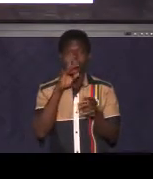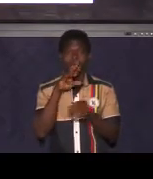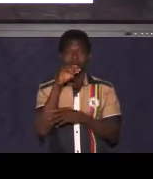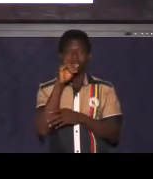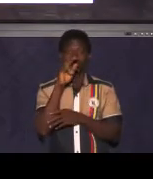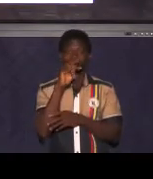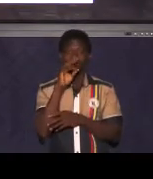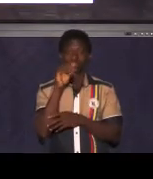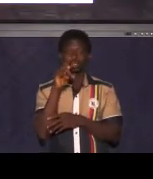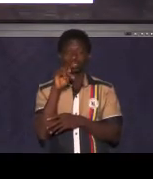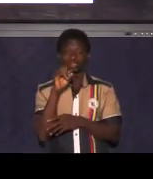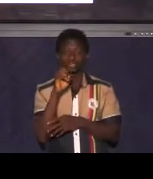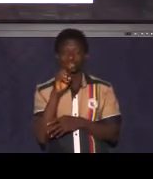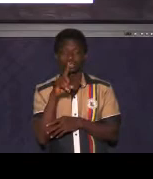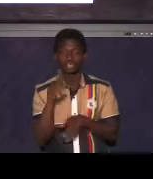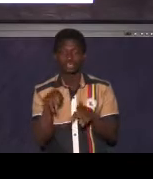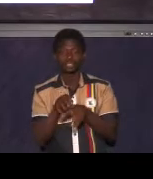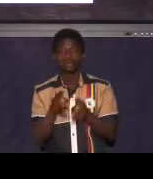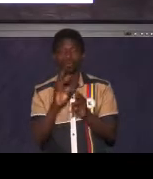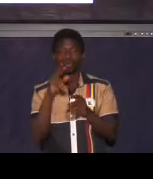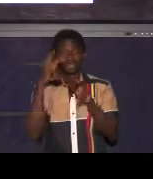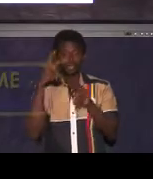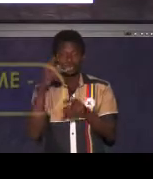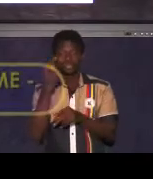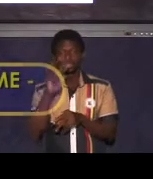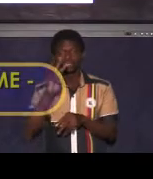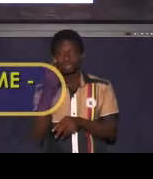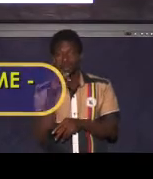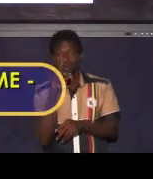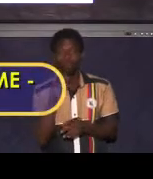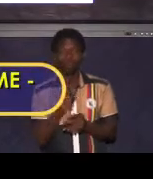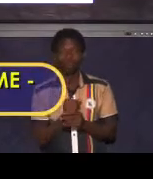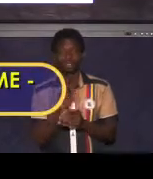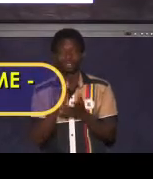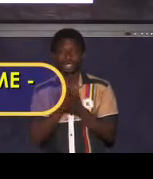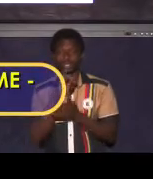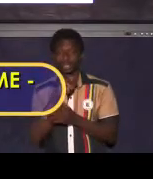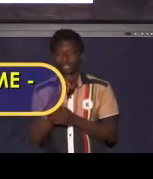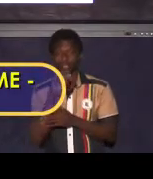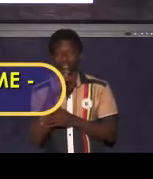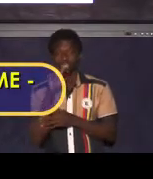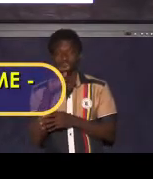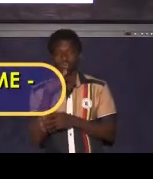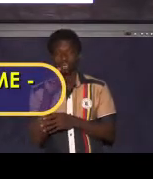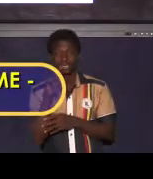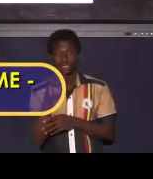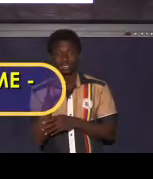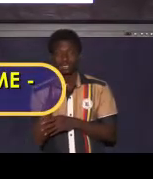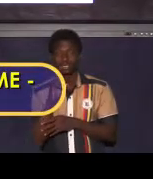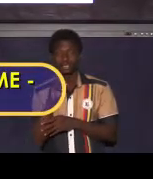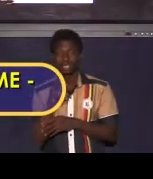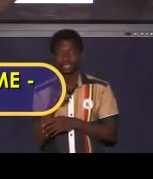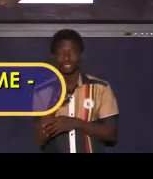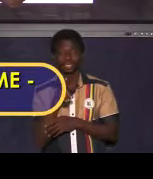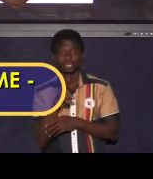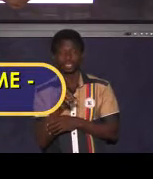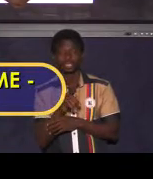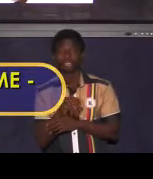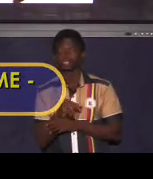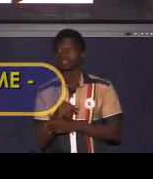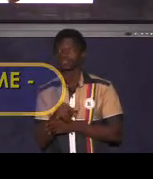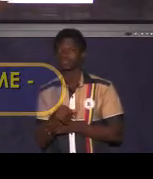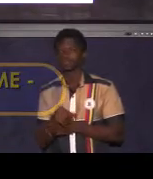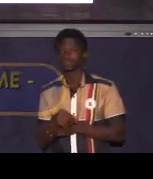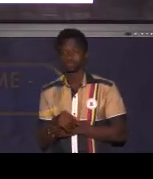same way. But looking at the second one here, this one is not inflated. This is a flat balloon. This is a